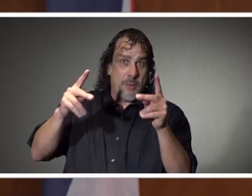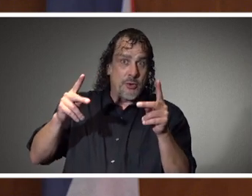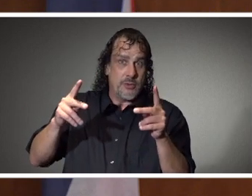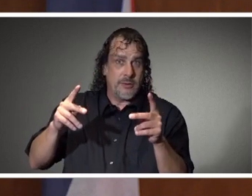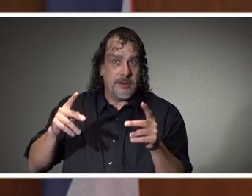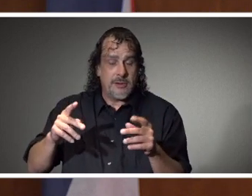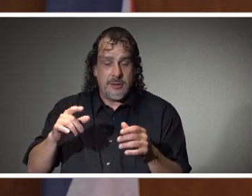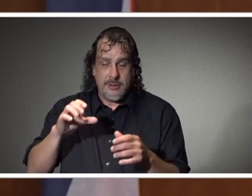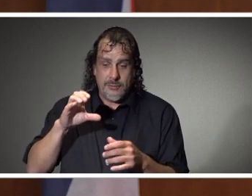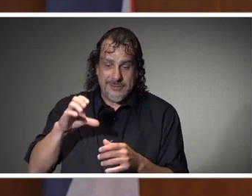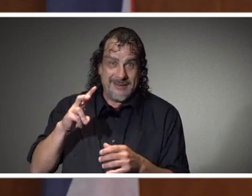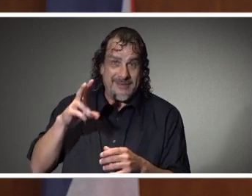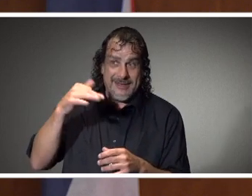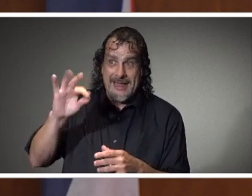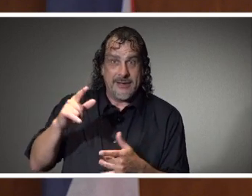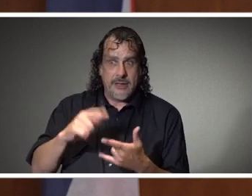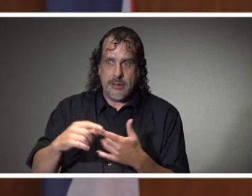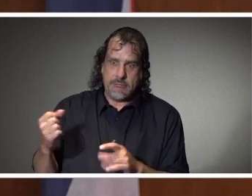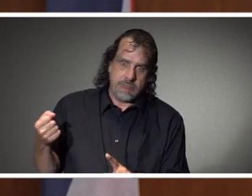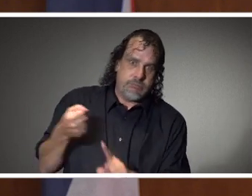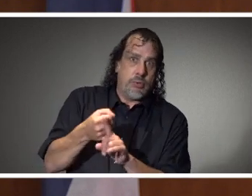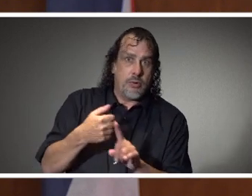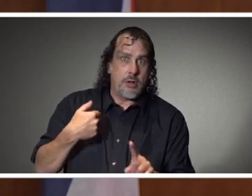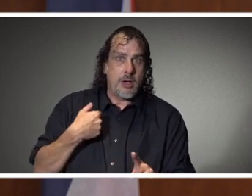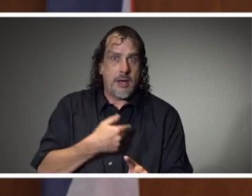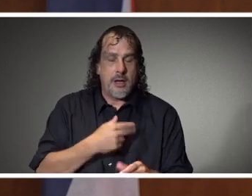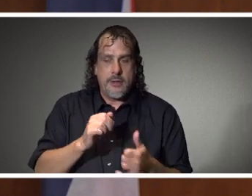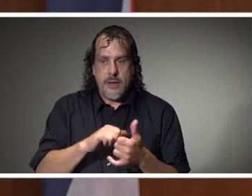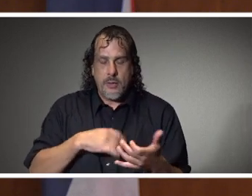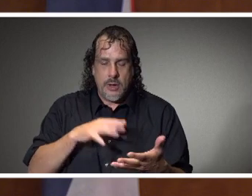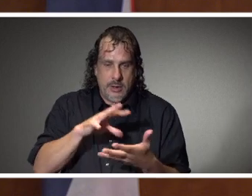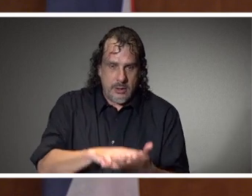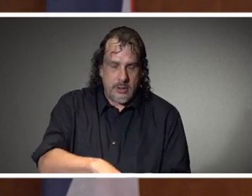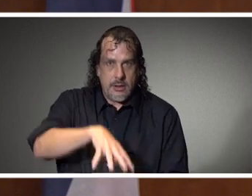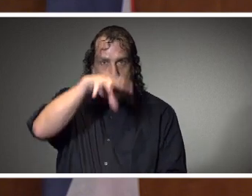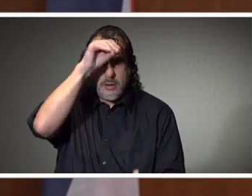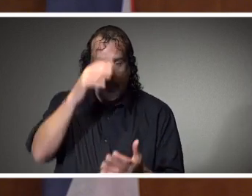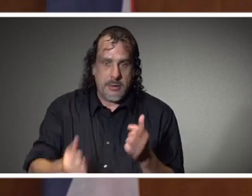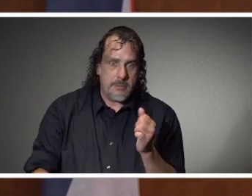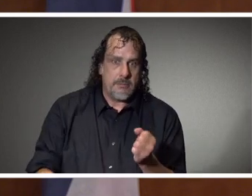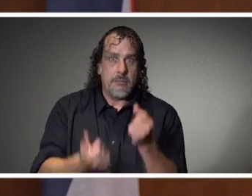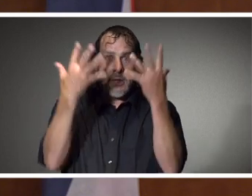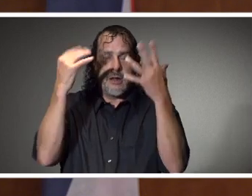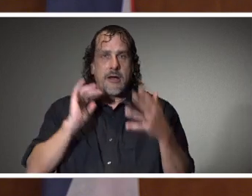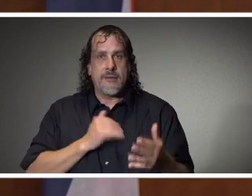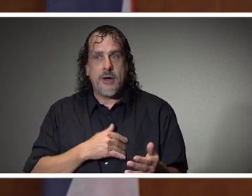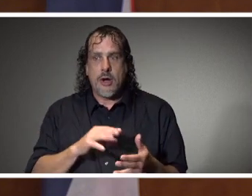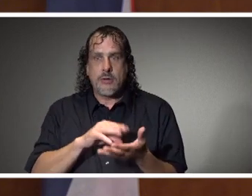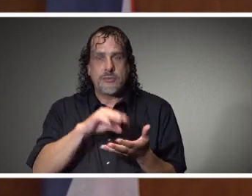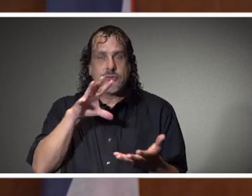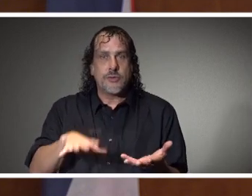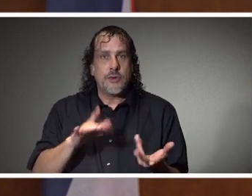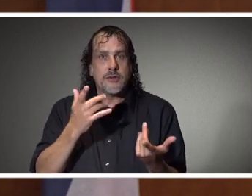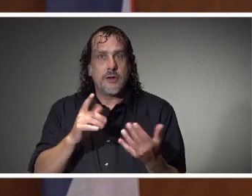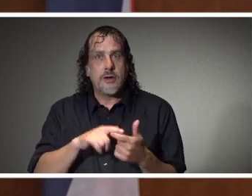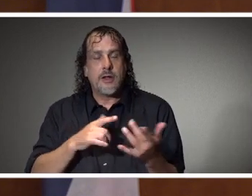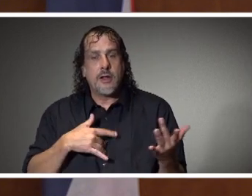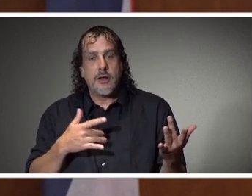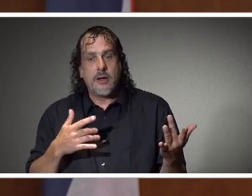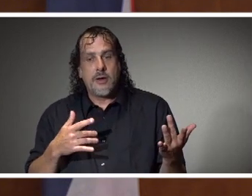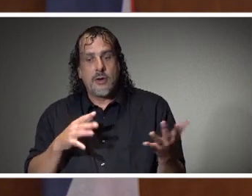of COVID-19 and the fact that we did have a significant number of our students throughout Mississippi that